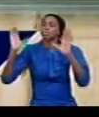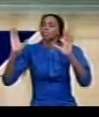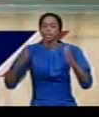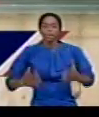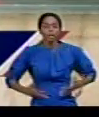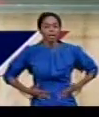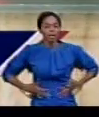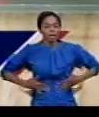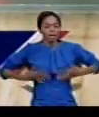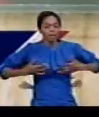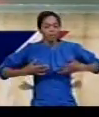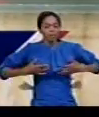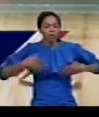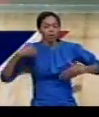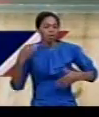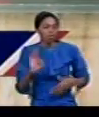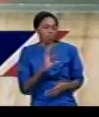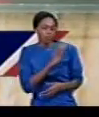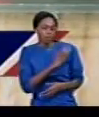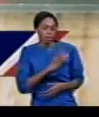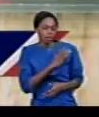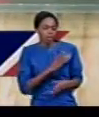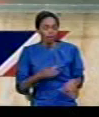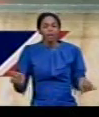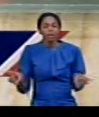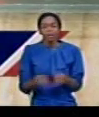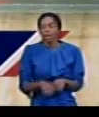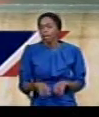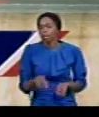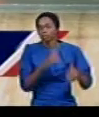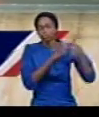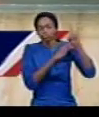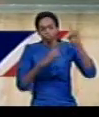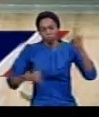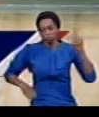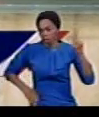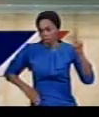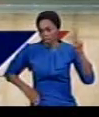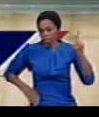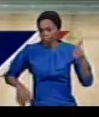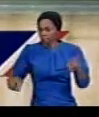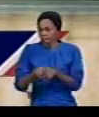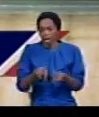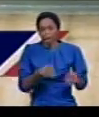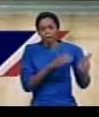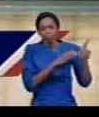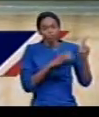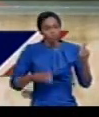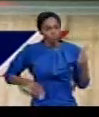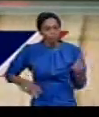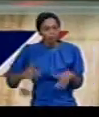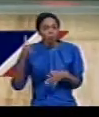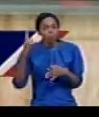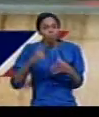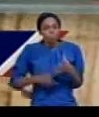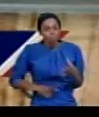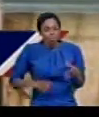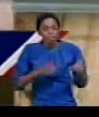or behavior like Christ. Like Christ. What Christ will